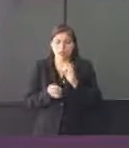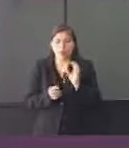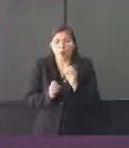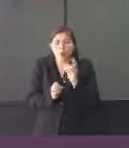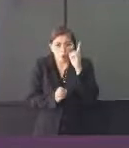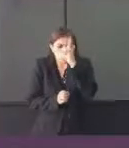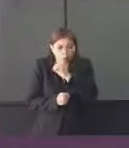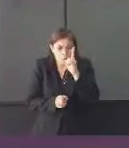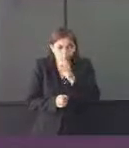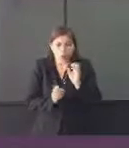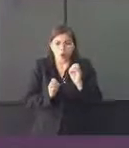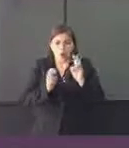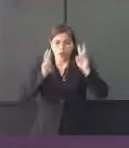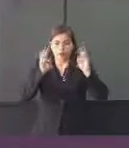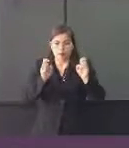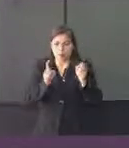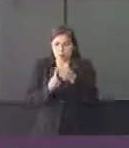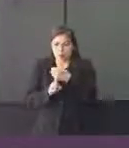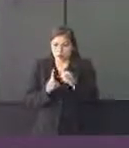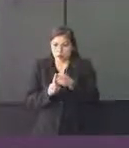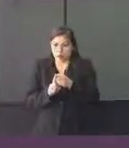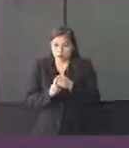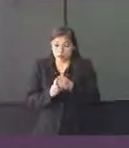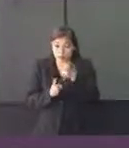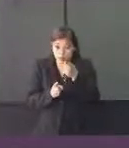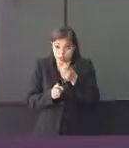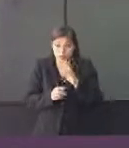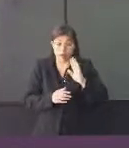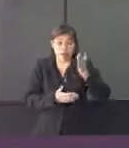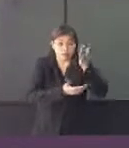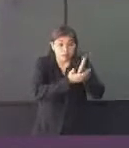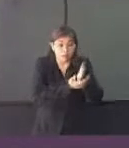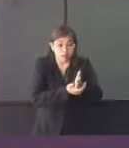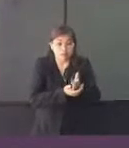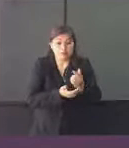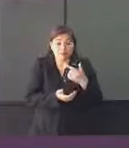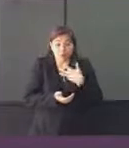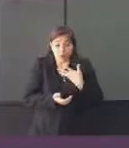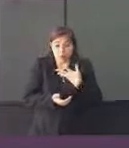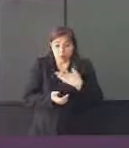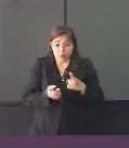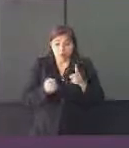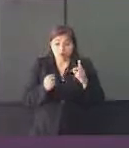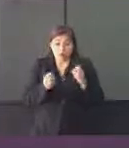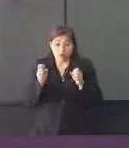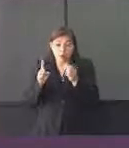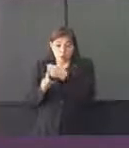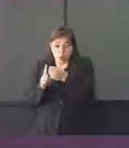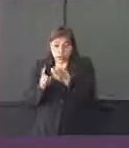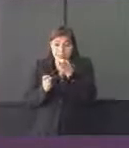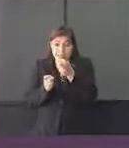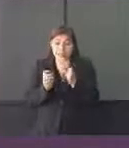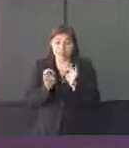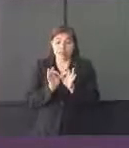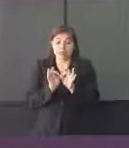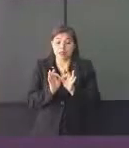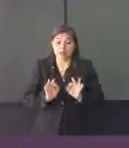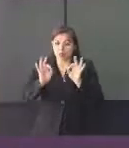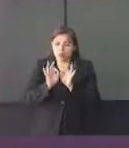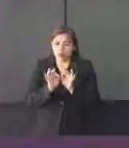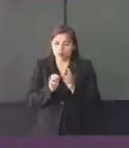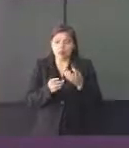is guidance or maybe they experience violence. If it's violence, it is important